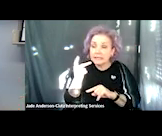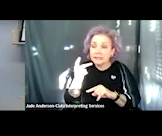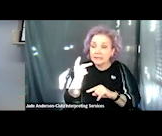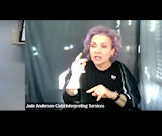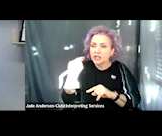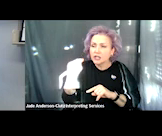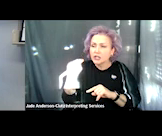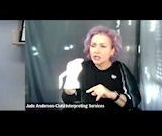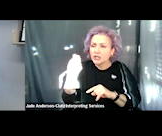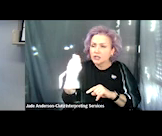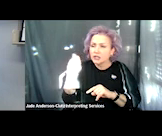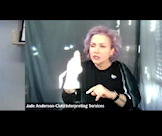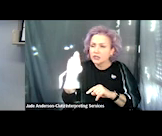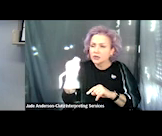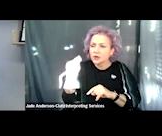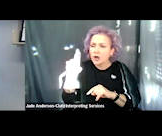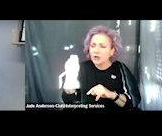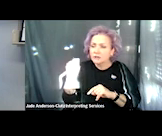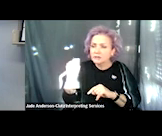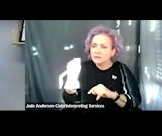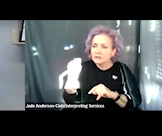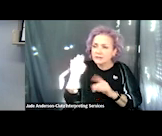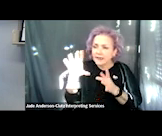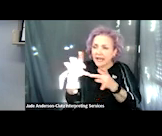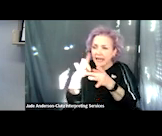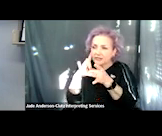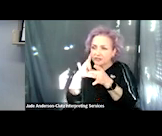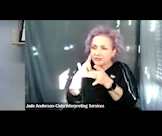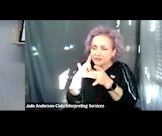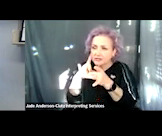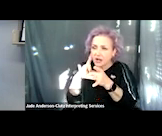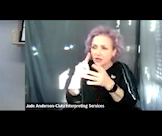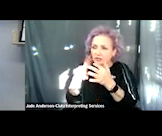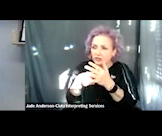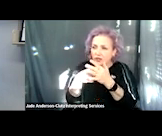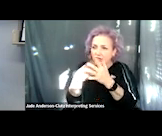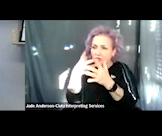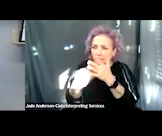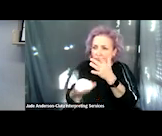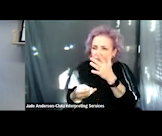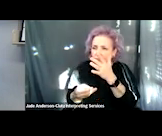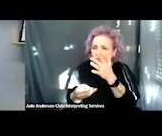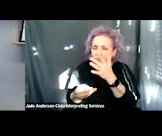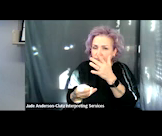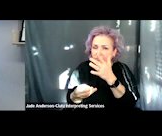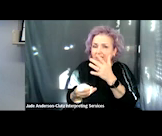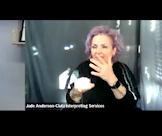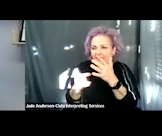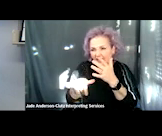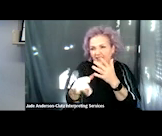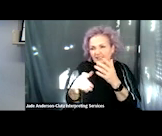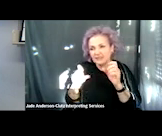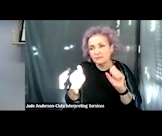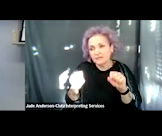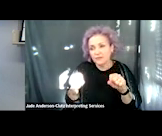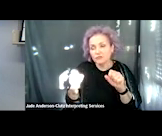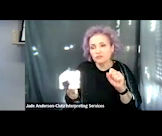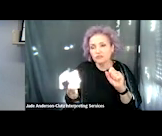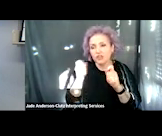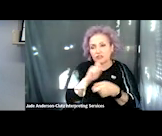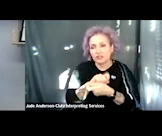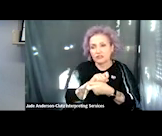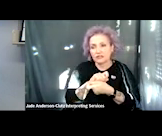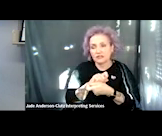eating up some of the connections to make the connections more refined. We've also seen electrophysiological changes.